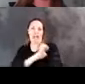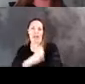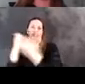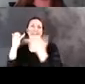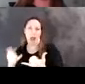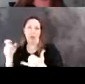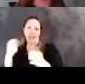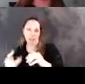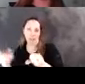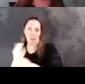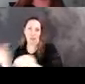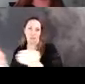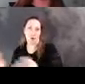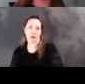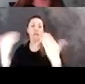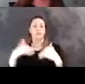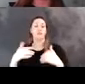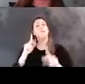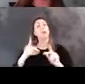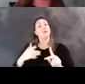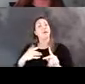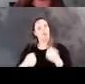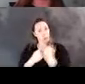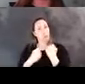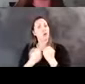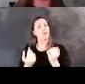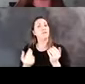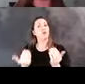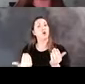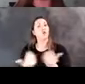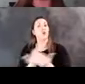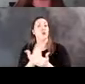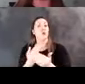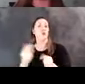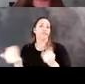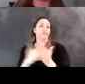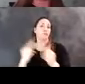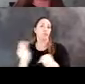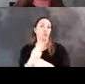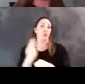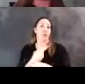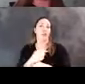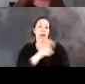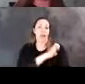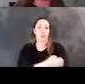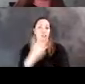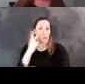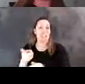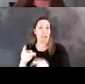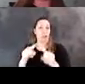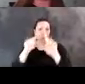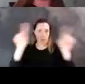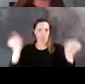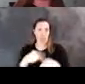So people are generally very supportive of renewable energy, and it's bipartisan, which you can see in the study shown on the screen.